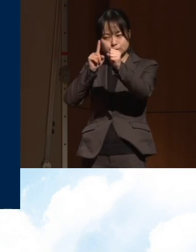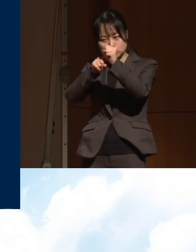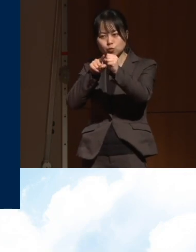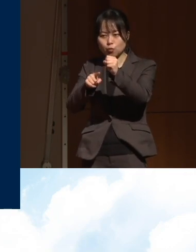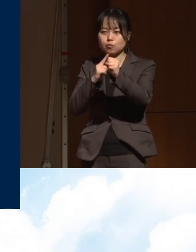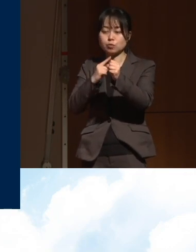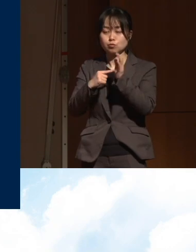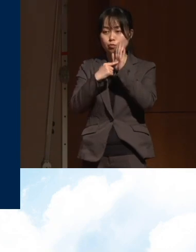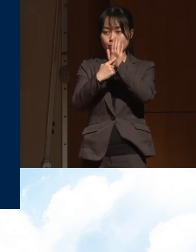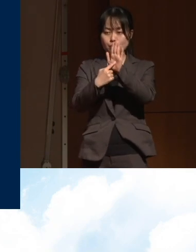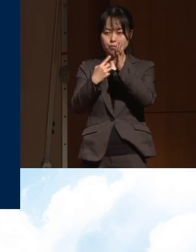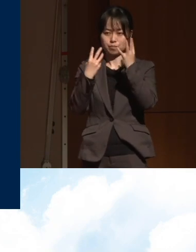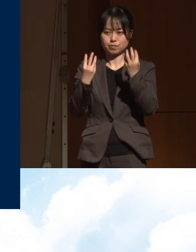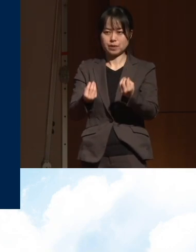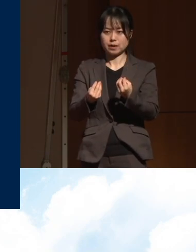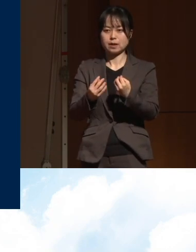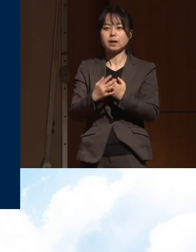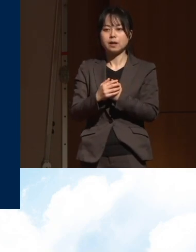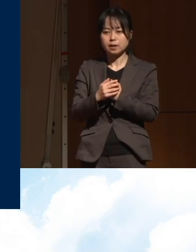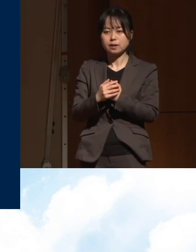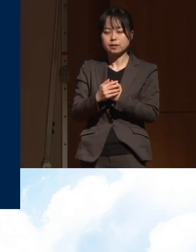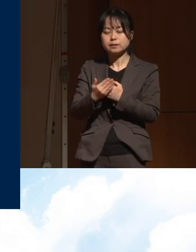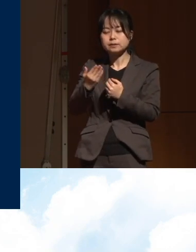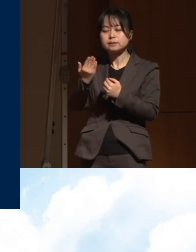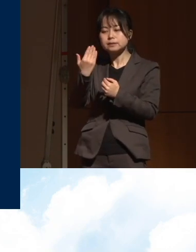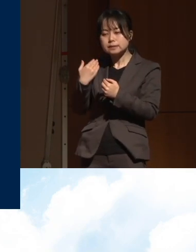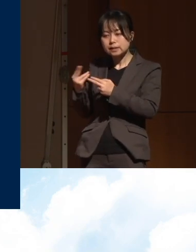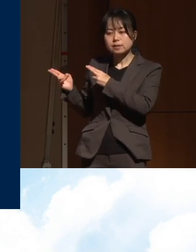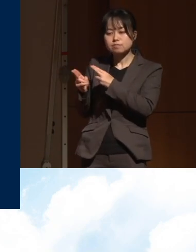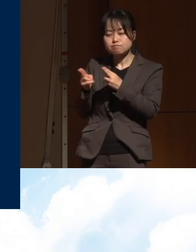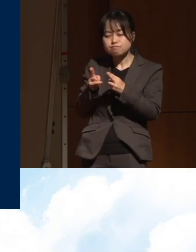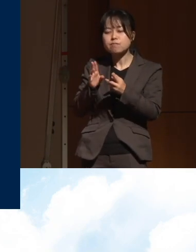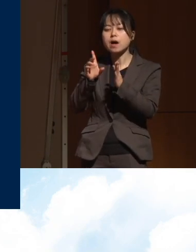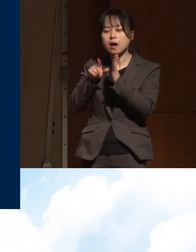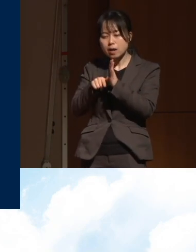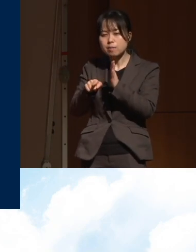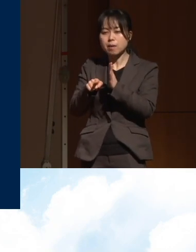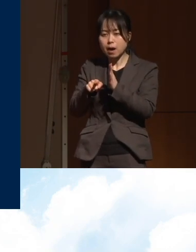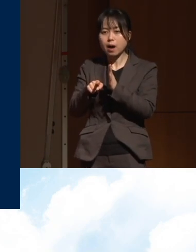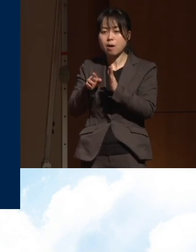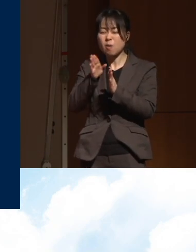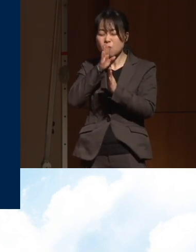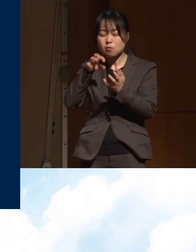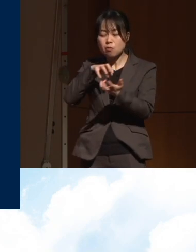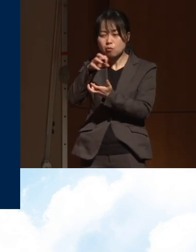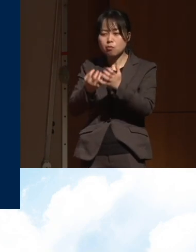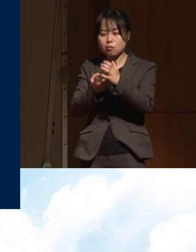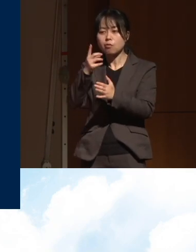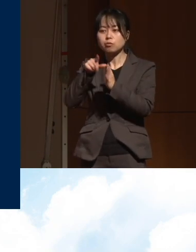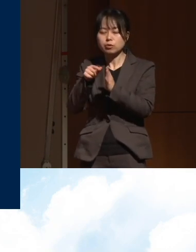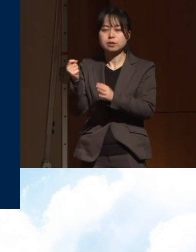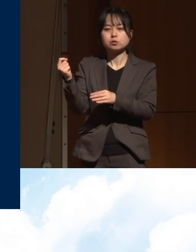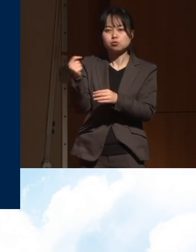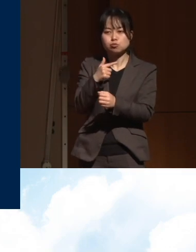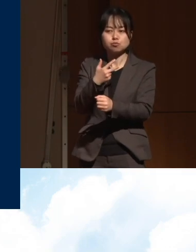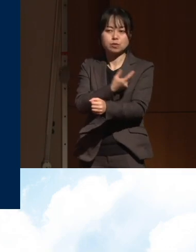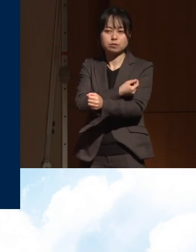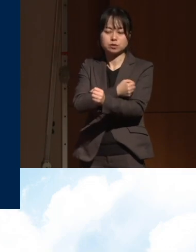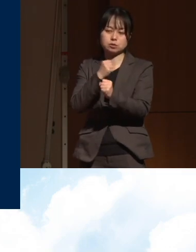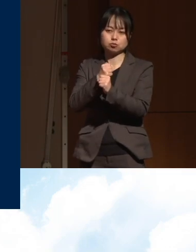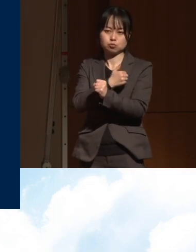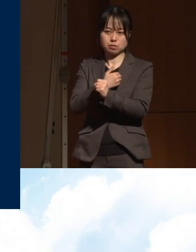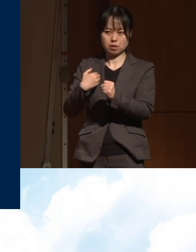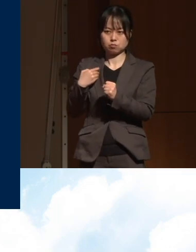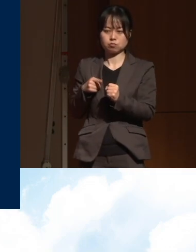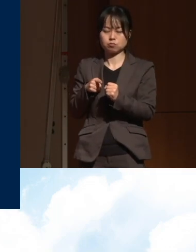possible to develop vaccines much more rapidly against emerging pathogens to the point that they could be authorized